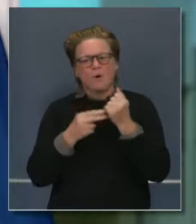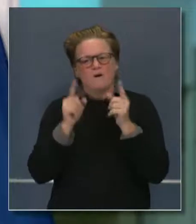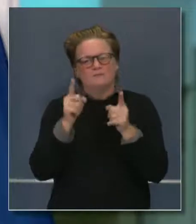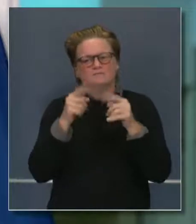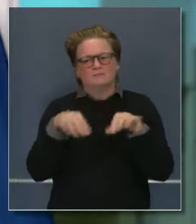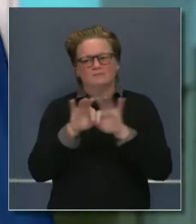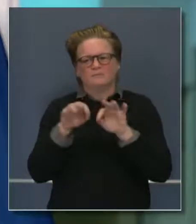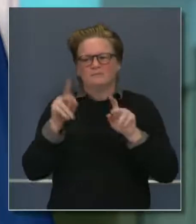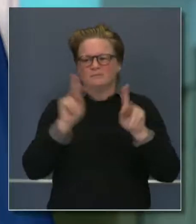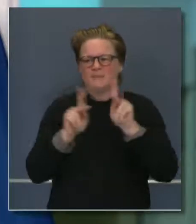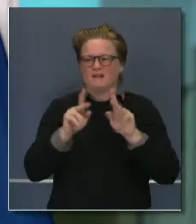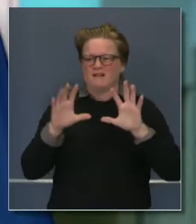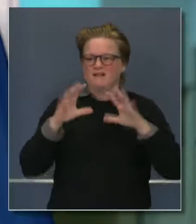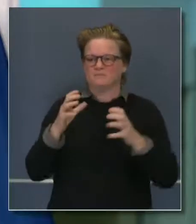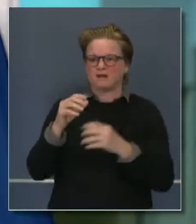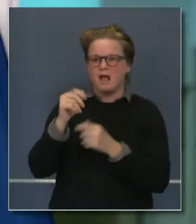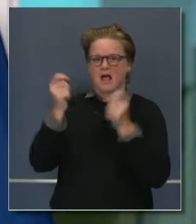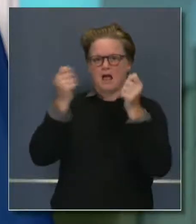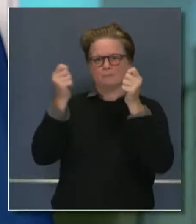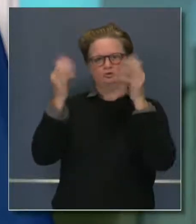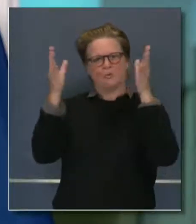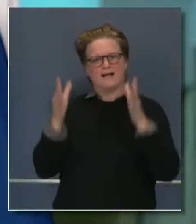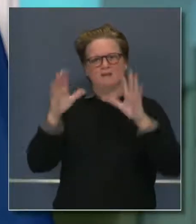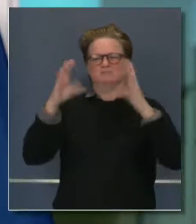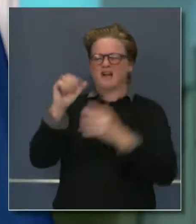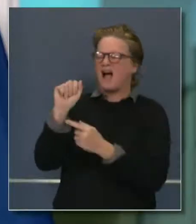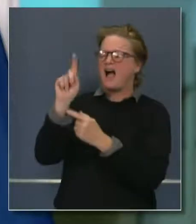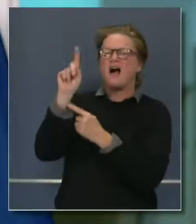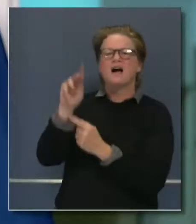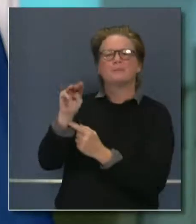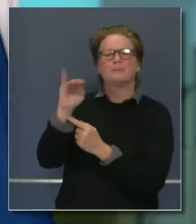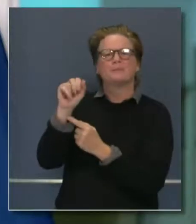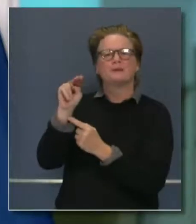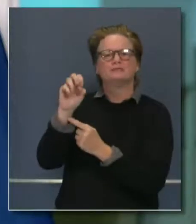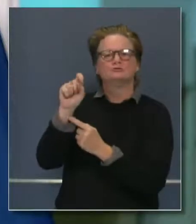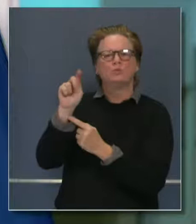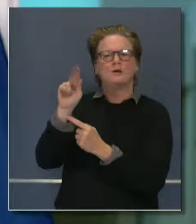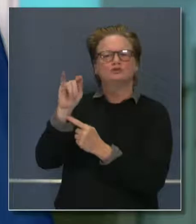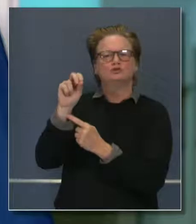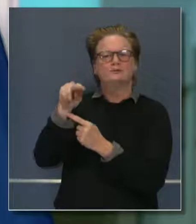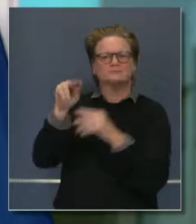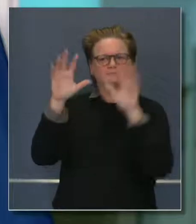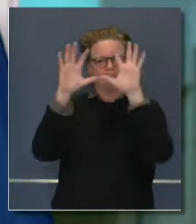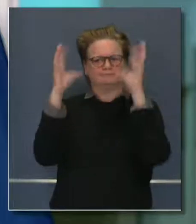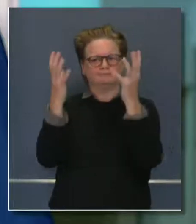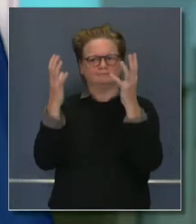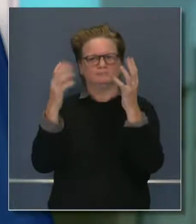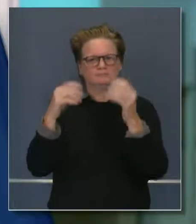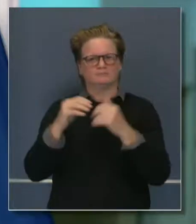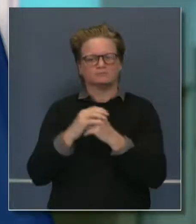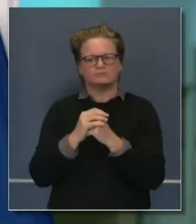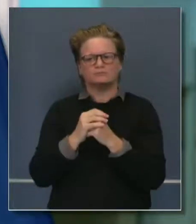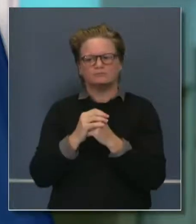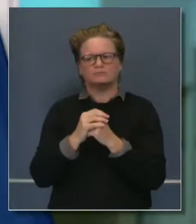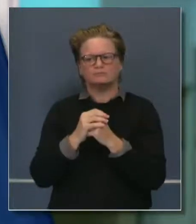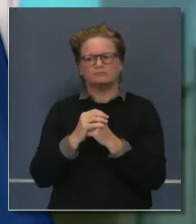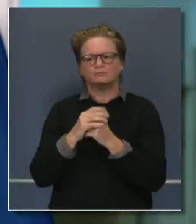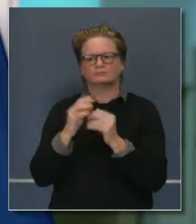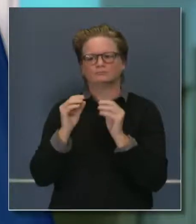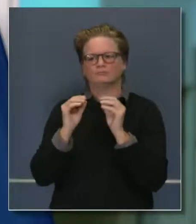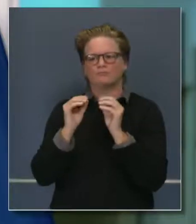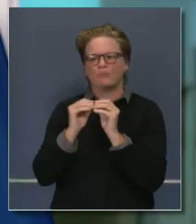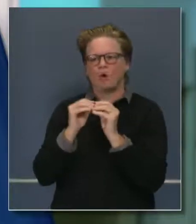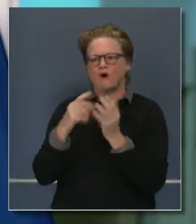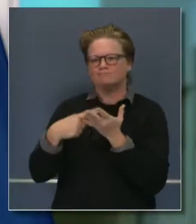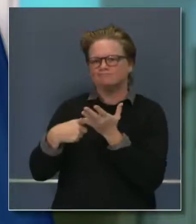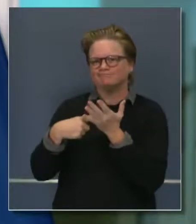as it moves to the next few weeks and we move into that first 100 days of their administration. Dustin Gardiner, SF